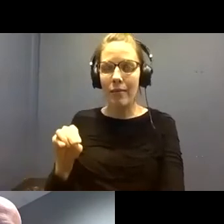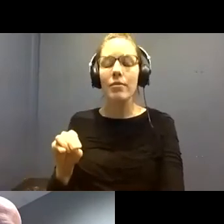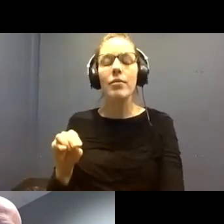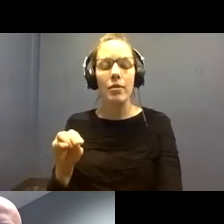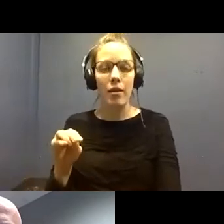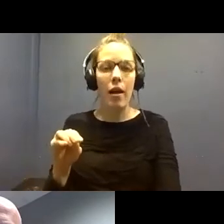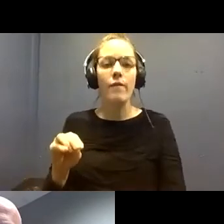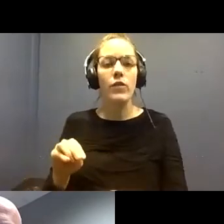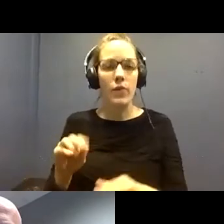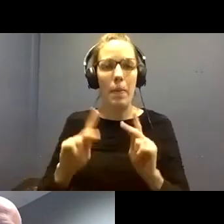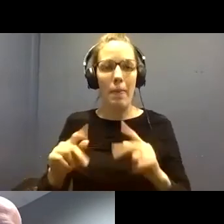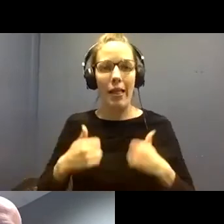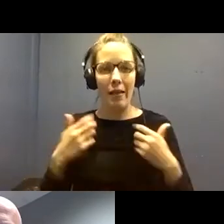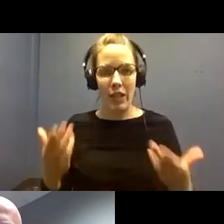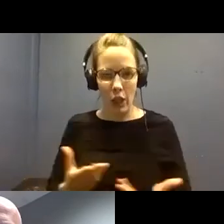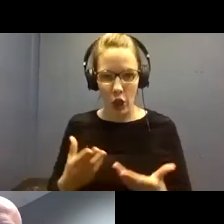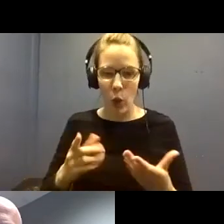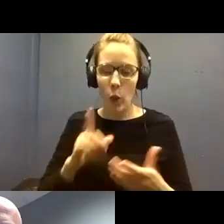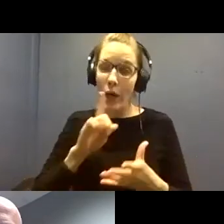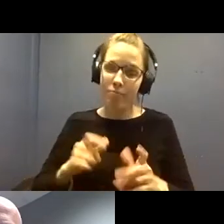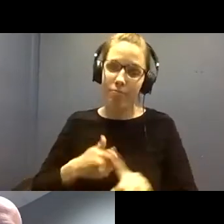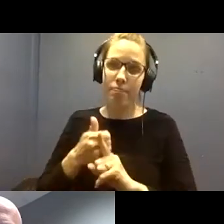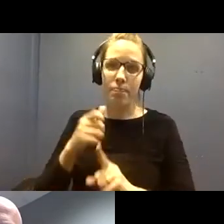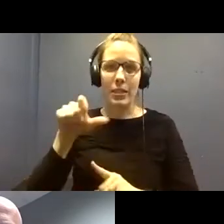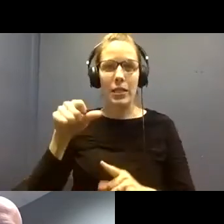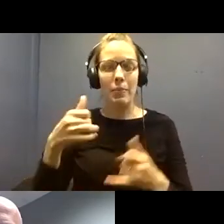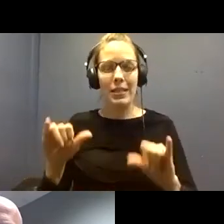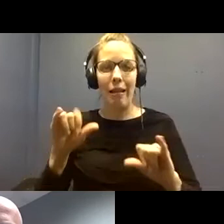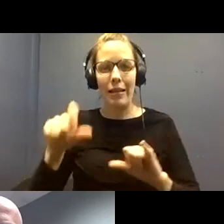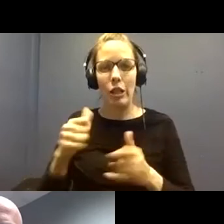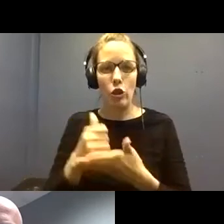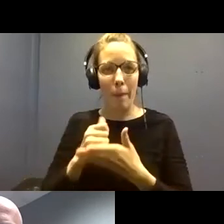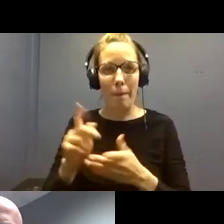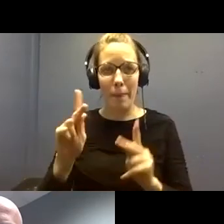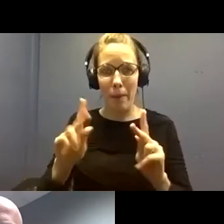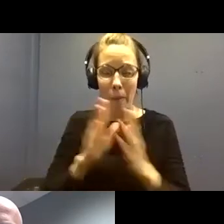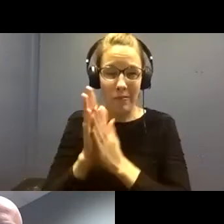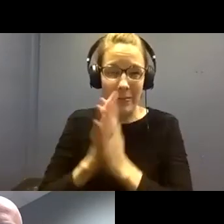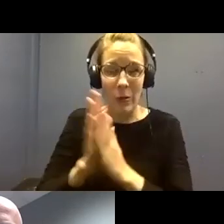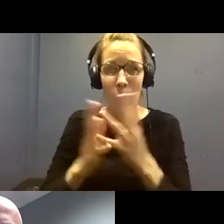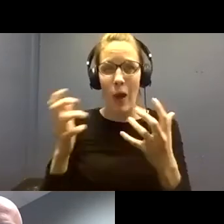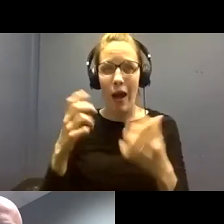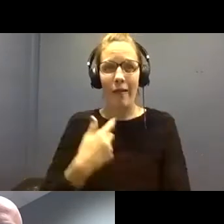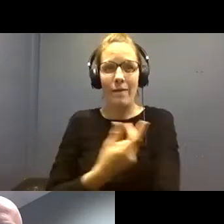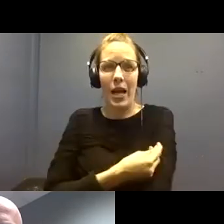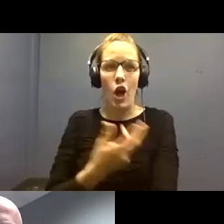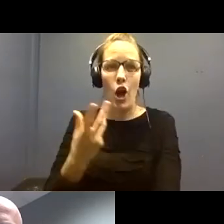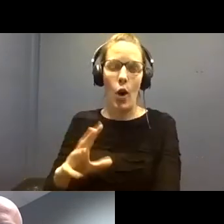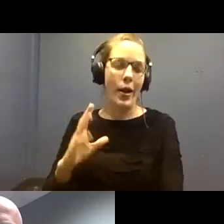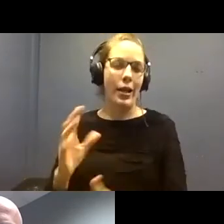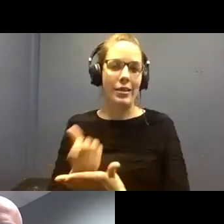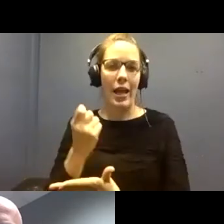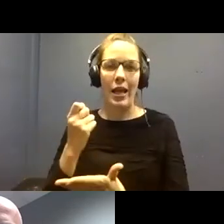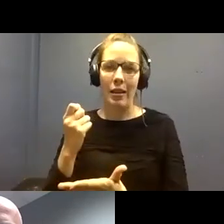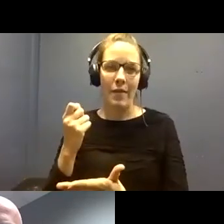big dent, but we still need your help. The people who have been eager to get vaccinated already have taken advantage